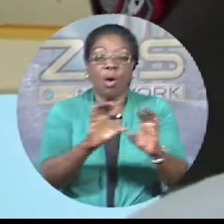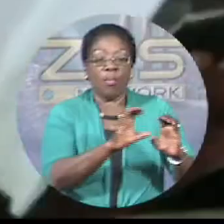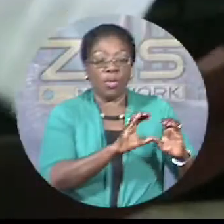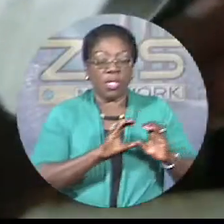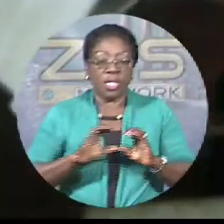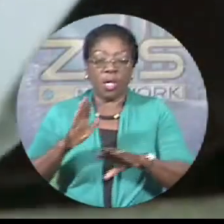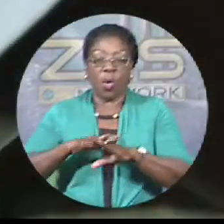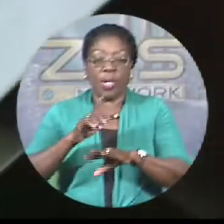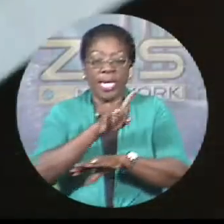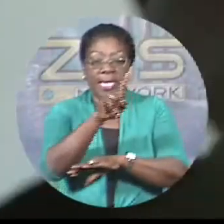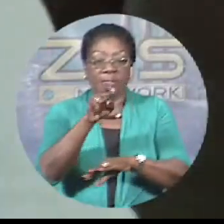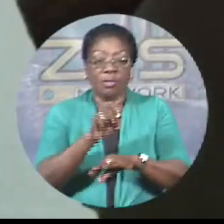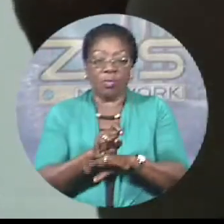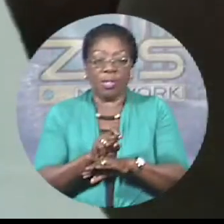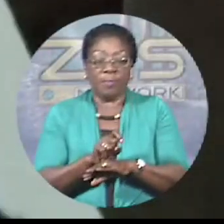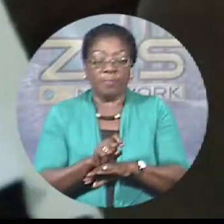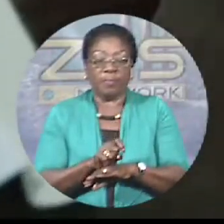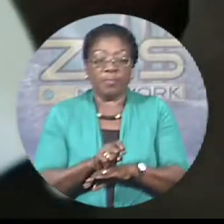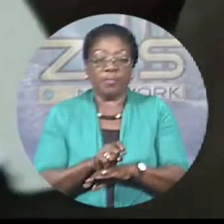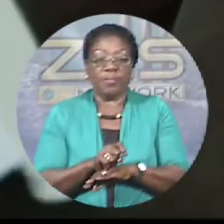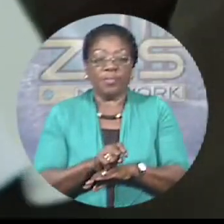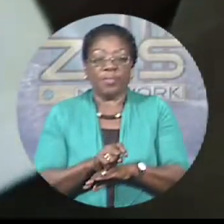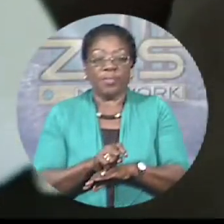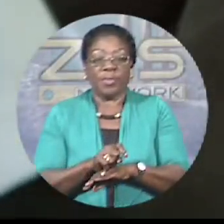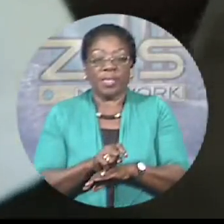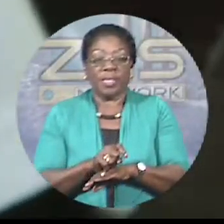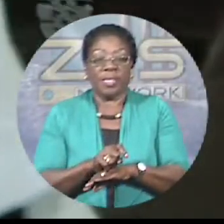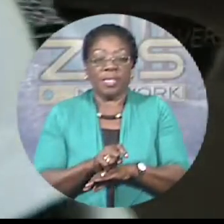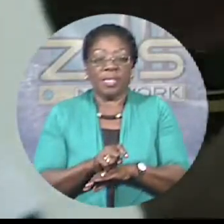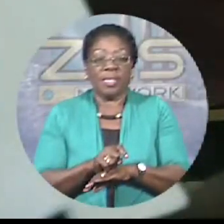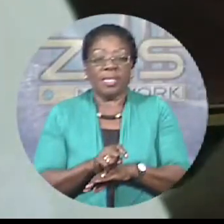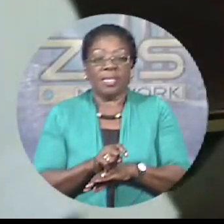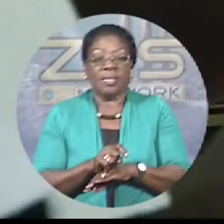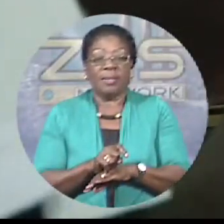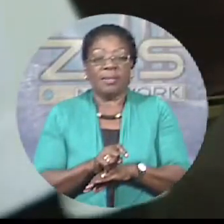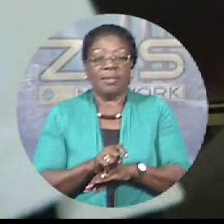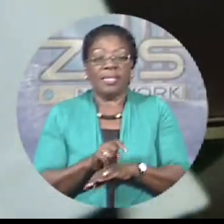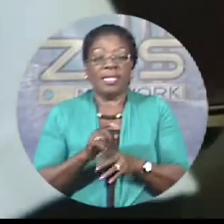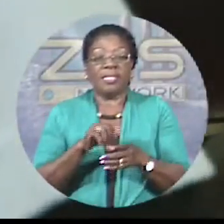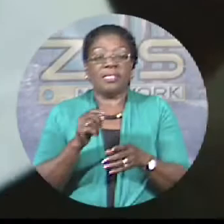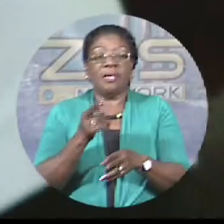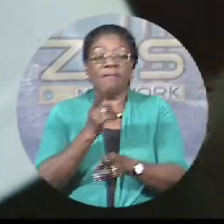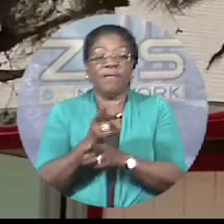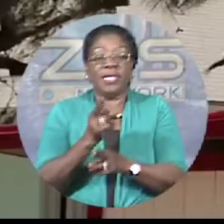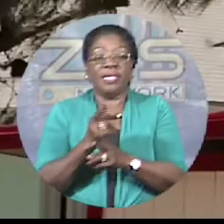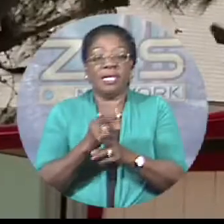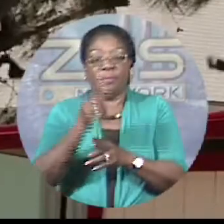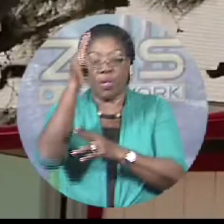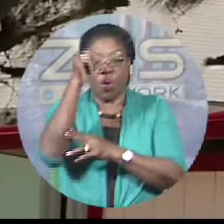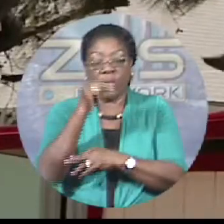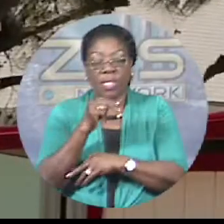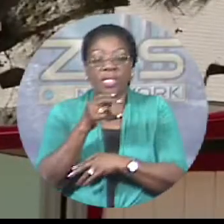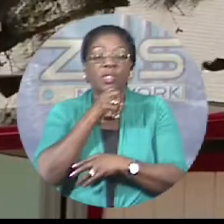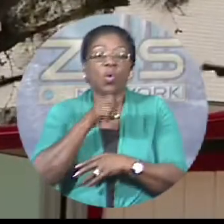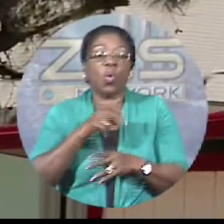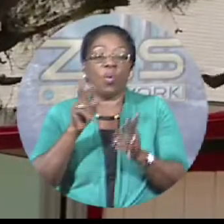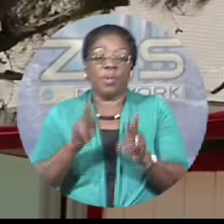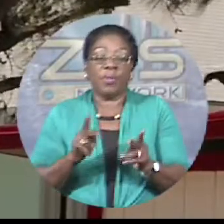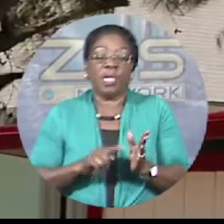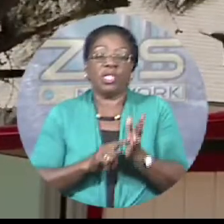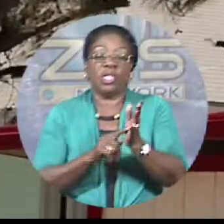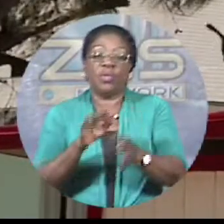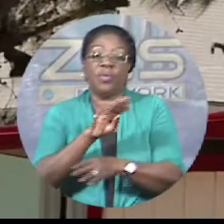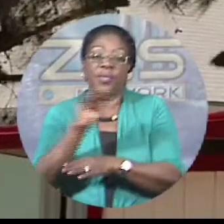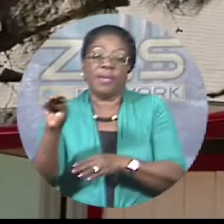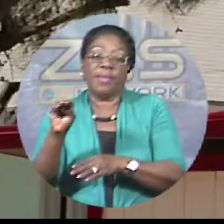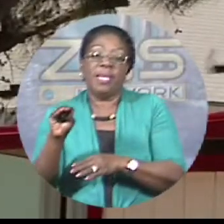Georgetown Exuma. They are the shoulders we stand upon. And then it's fitting that we honor them and to show people that these